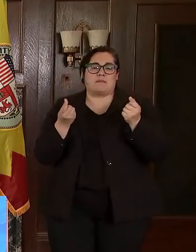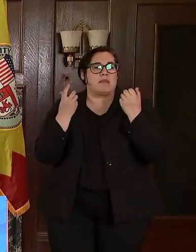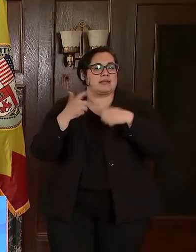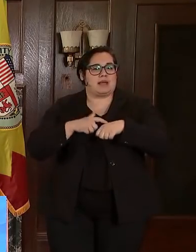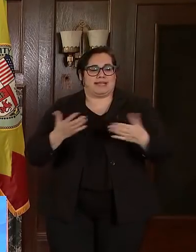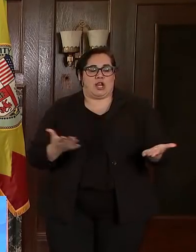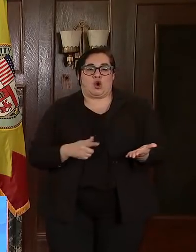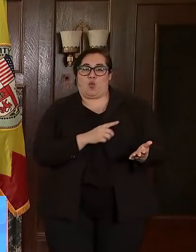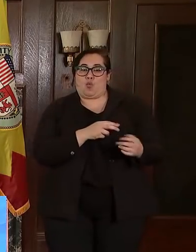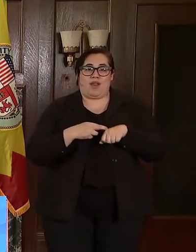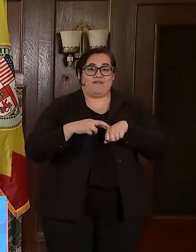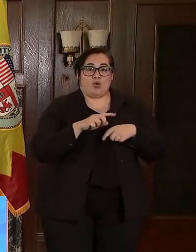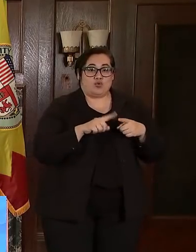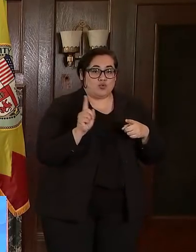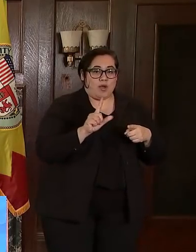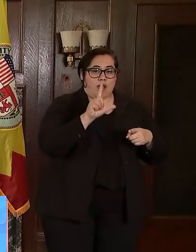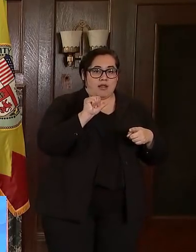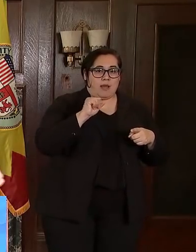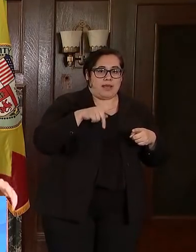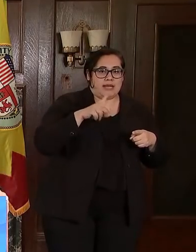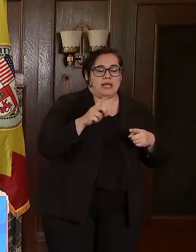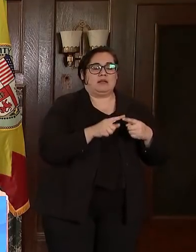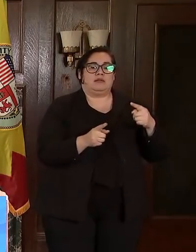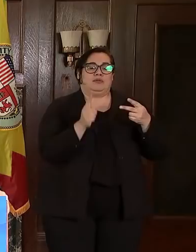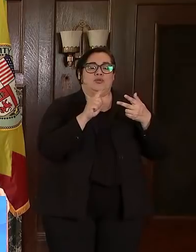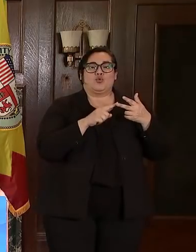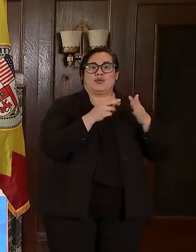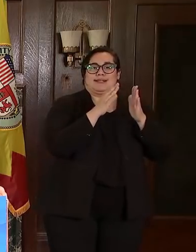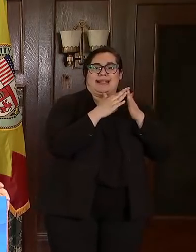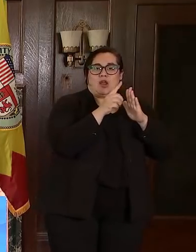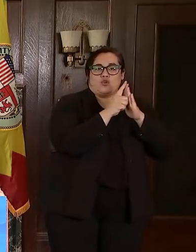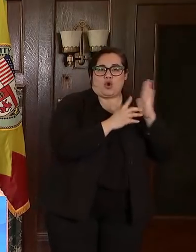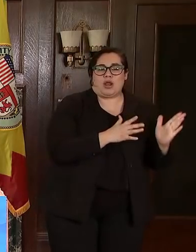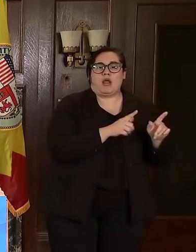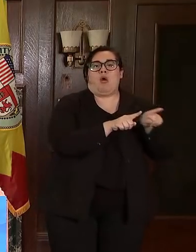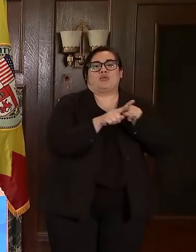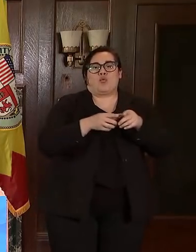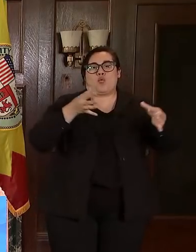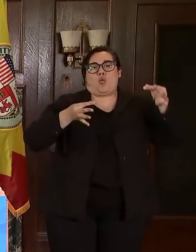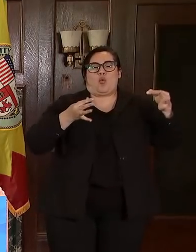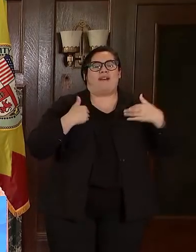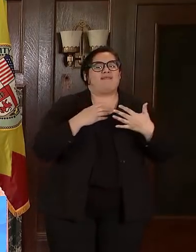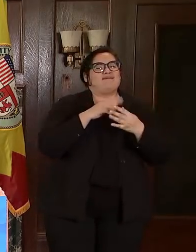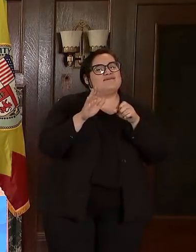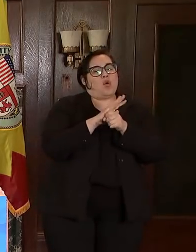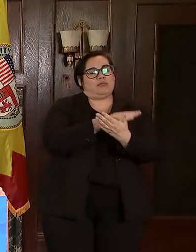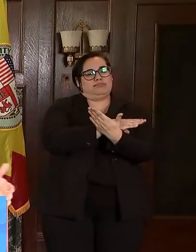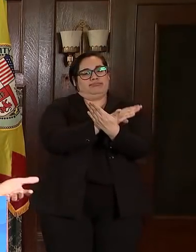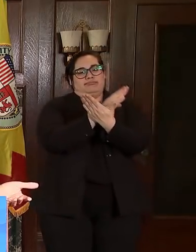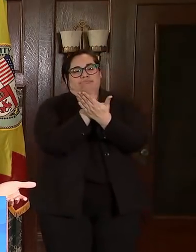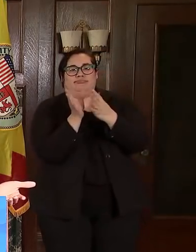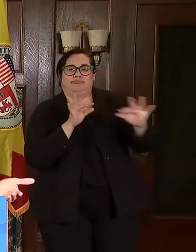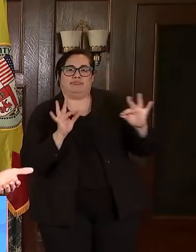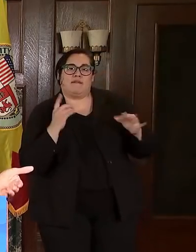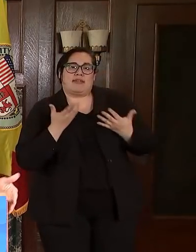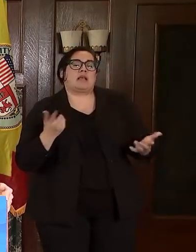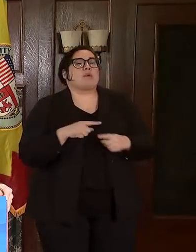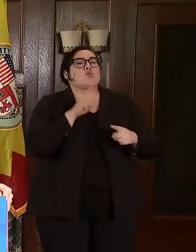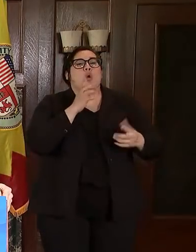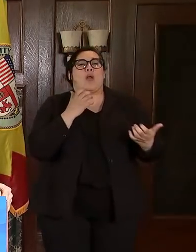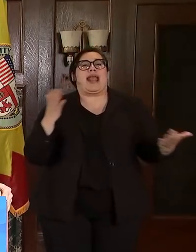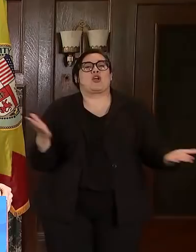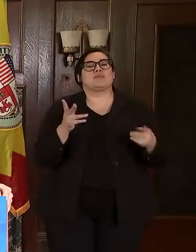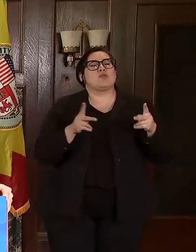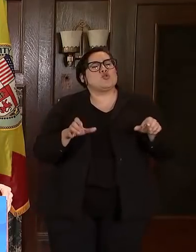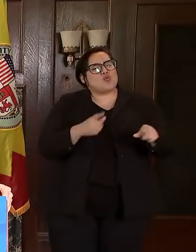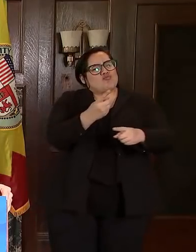through LAPD to our city attorney and to court. So we absolutely have that full spectrum of things, but really I want to encourage people to